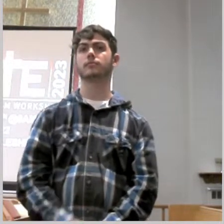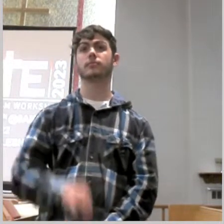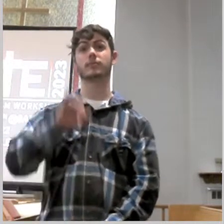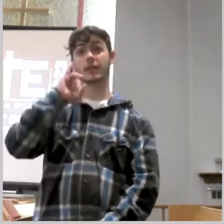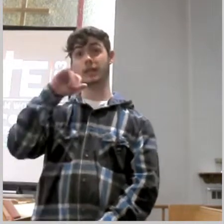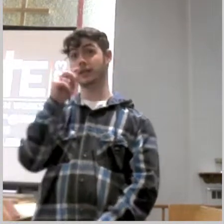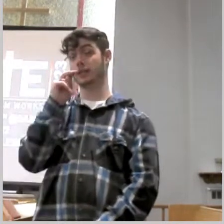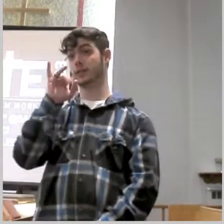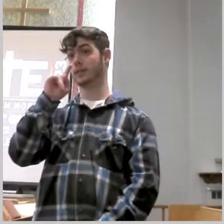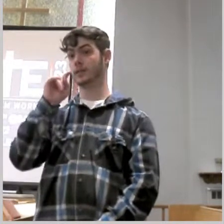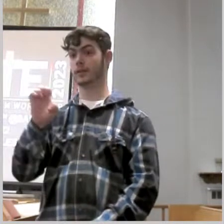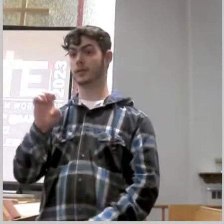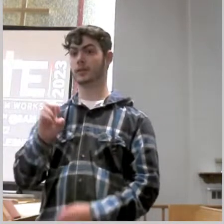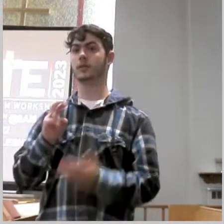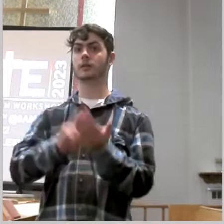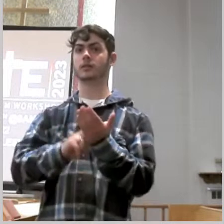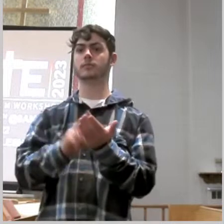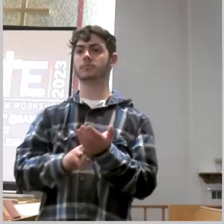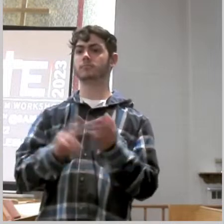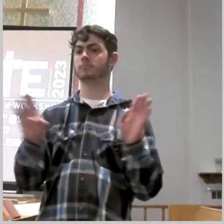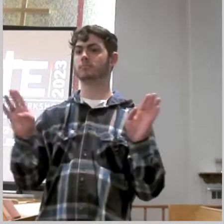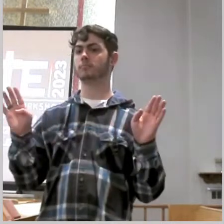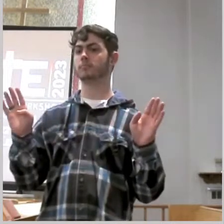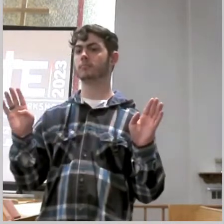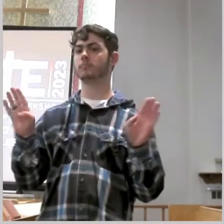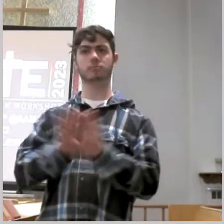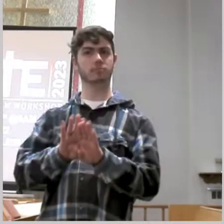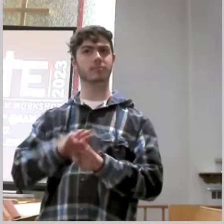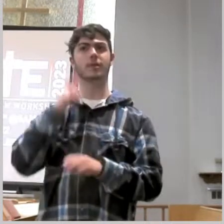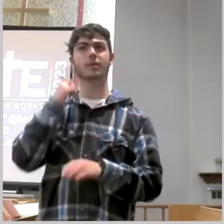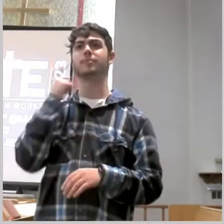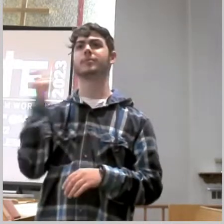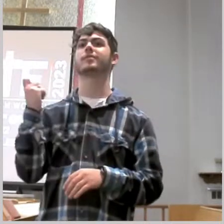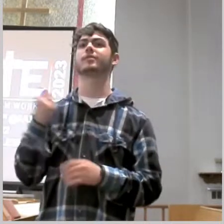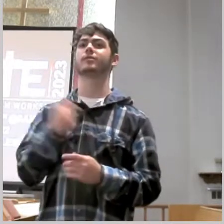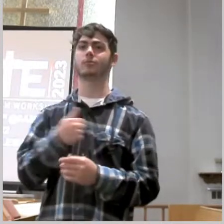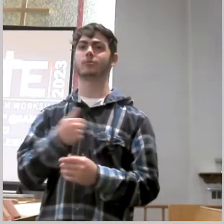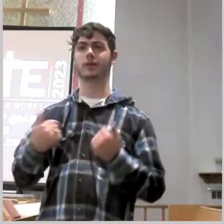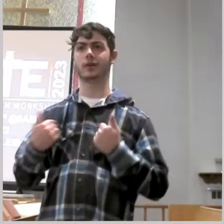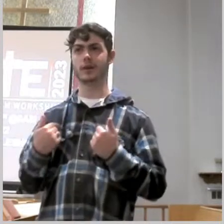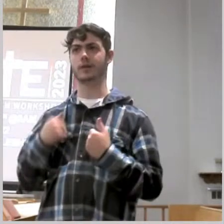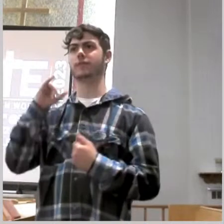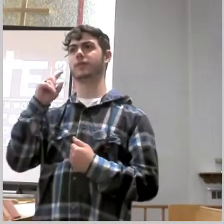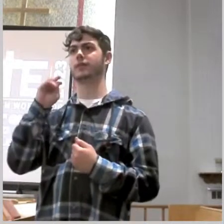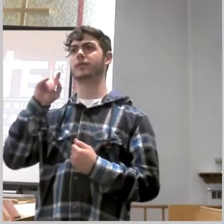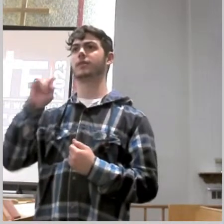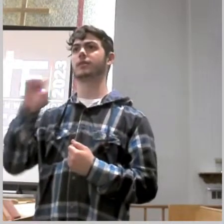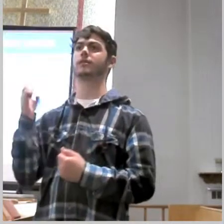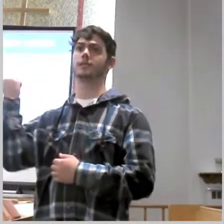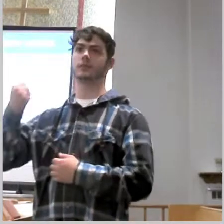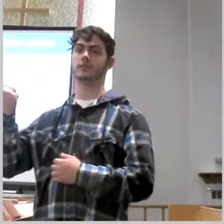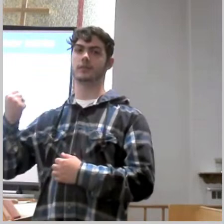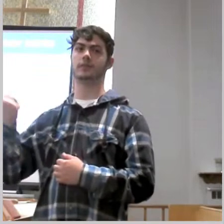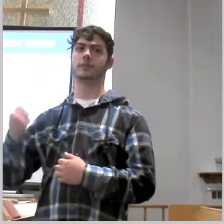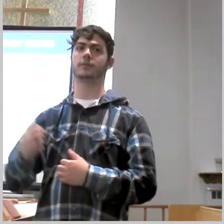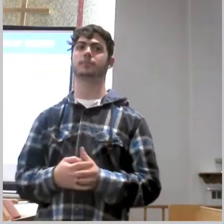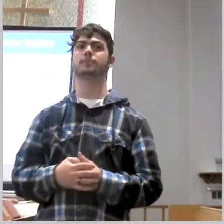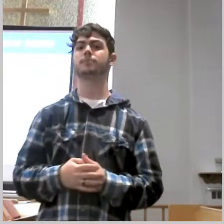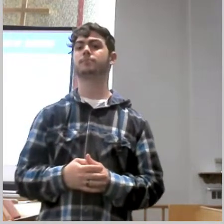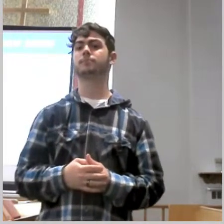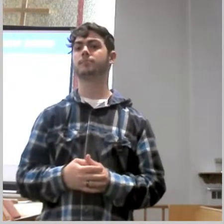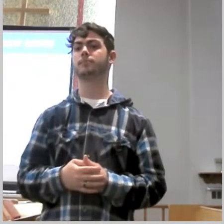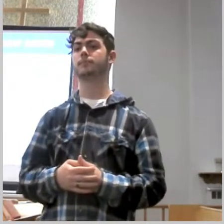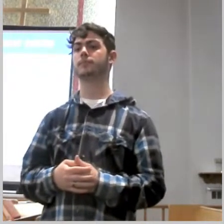Ignite registration is closed because that will be this Saturday, right, at 9 a.m. So I hope you're excited and ready for that. This